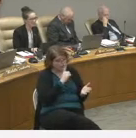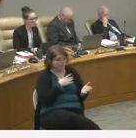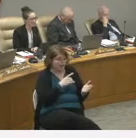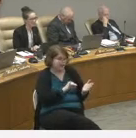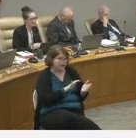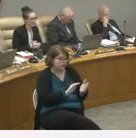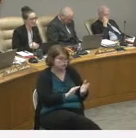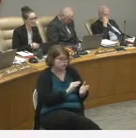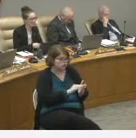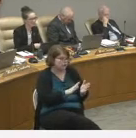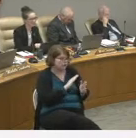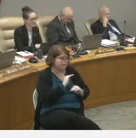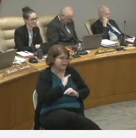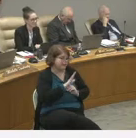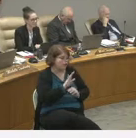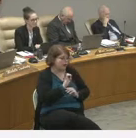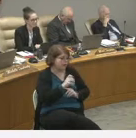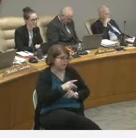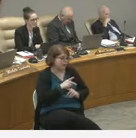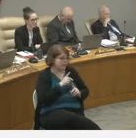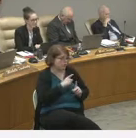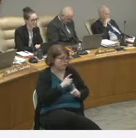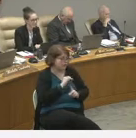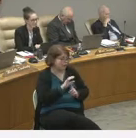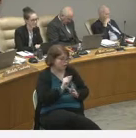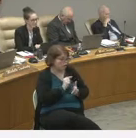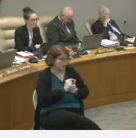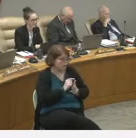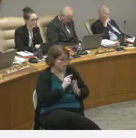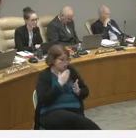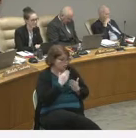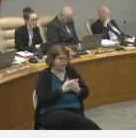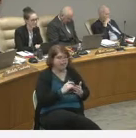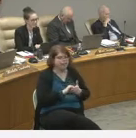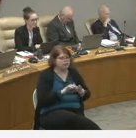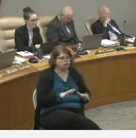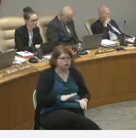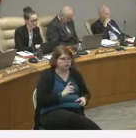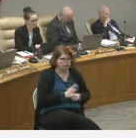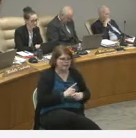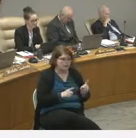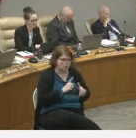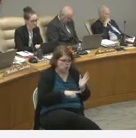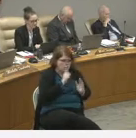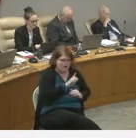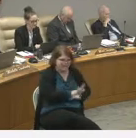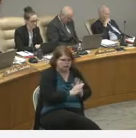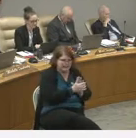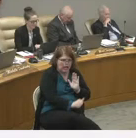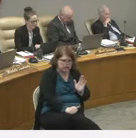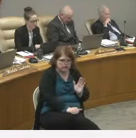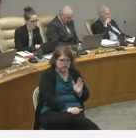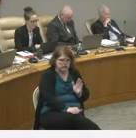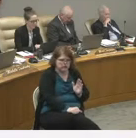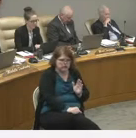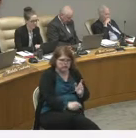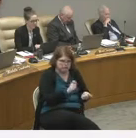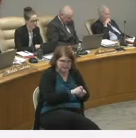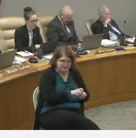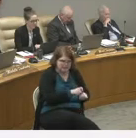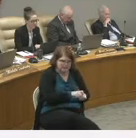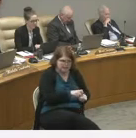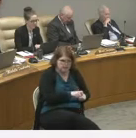like them they're meeting their IEP goals and their grades are good that's all fantastic but what are their skills what are their skills